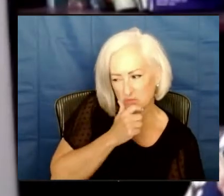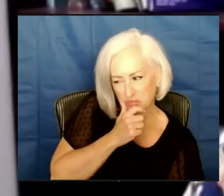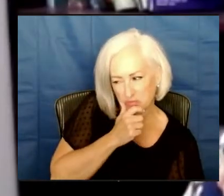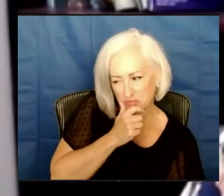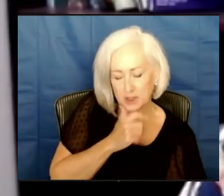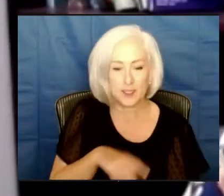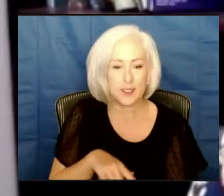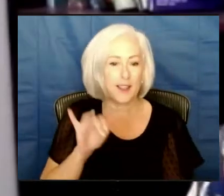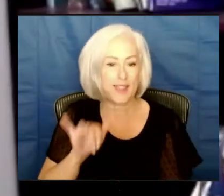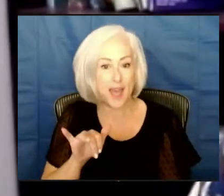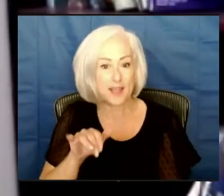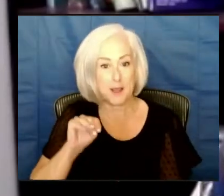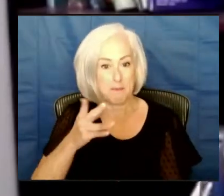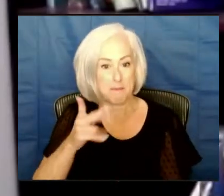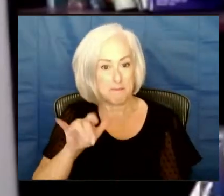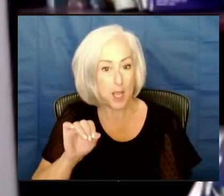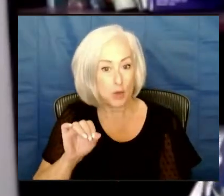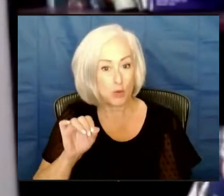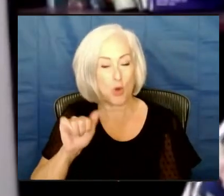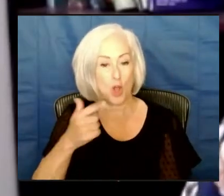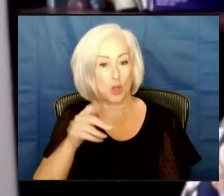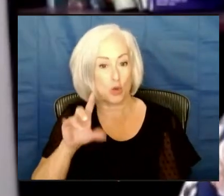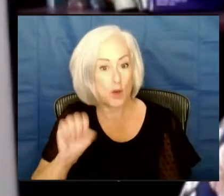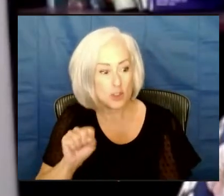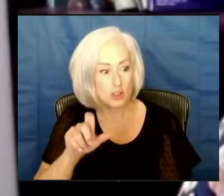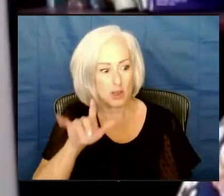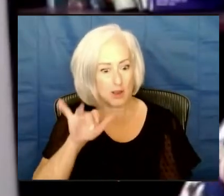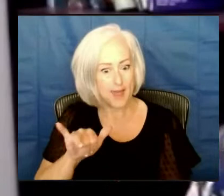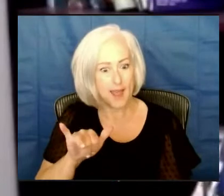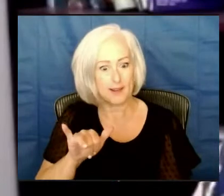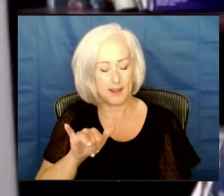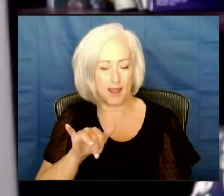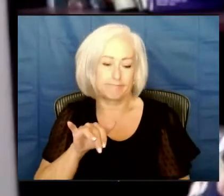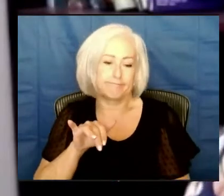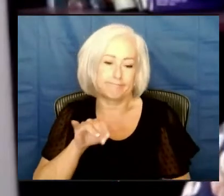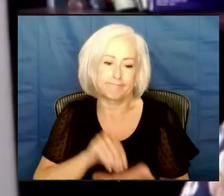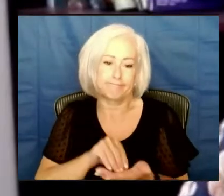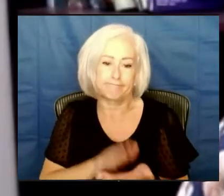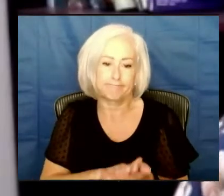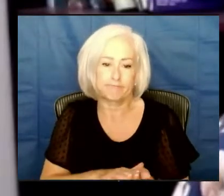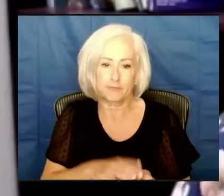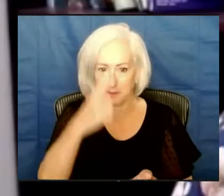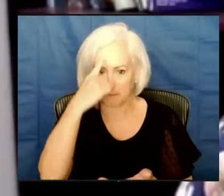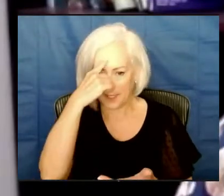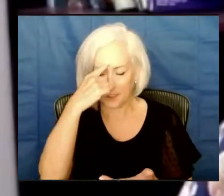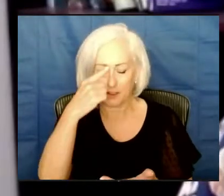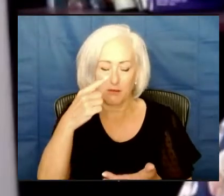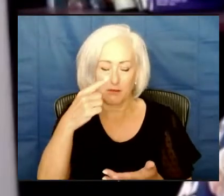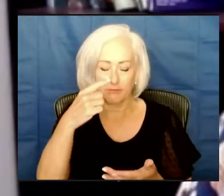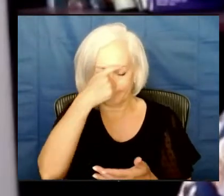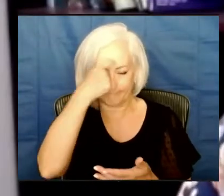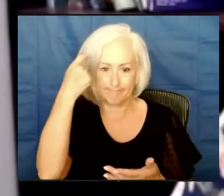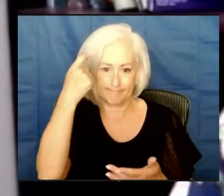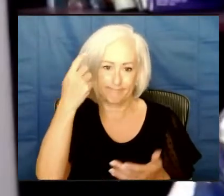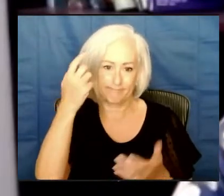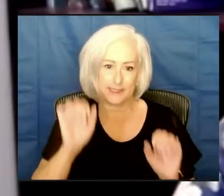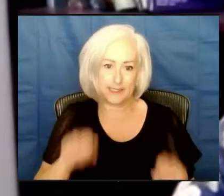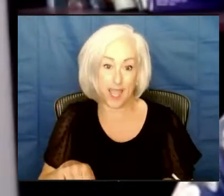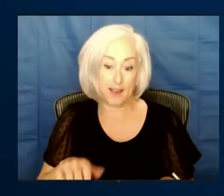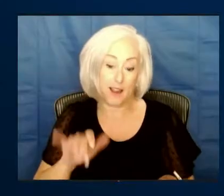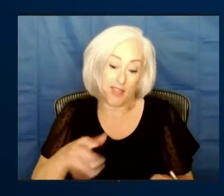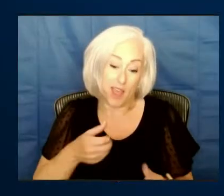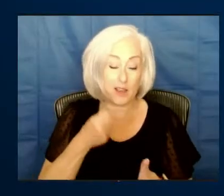have documented mental health effects. And we can talk more about how that leads to physical impact also on health in